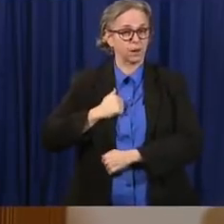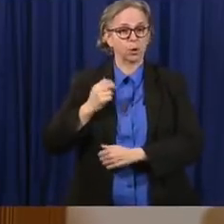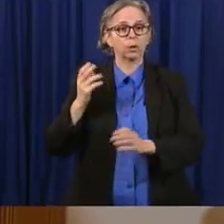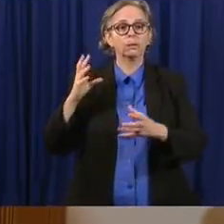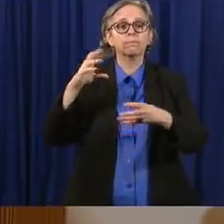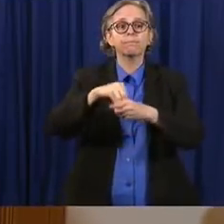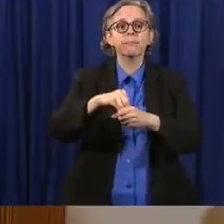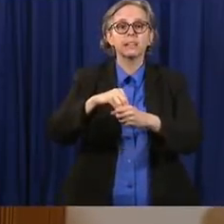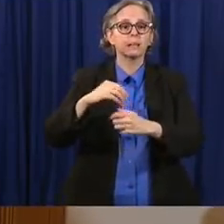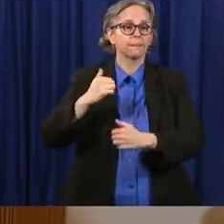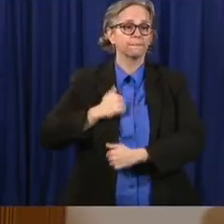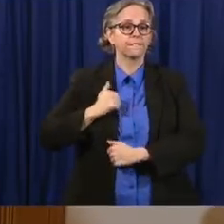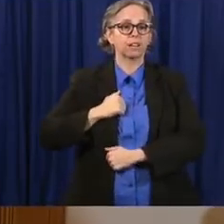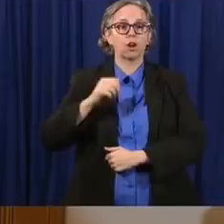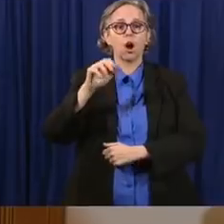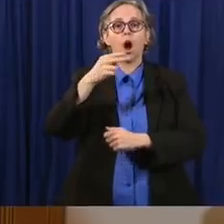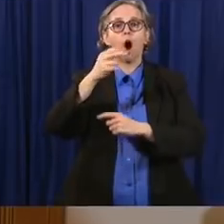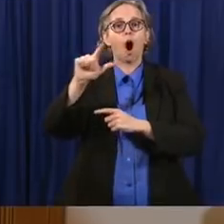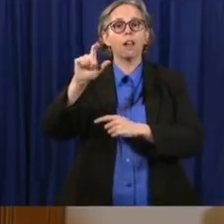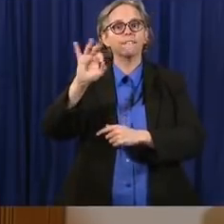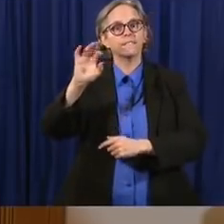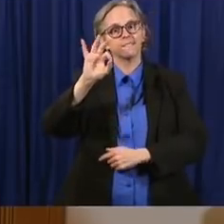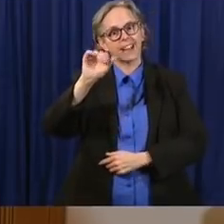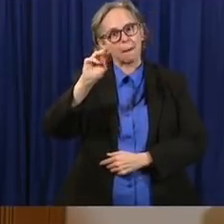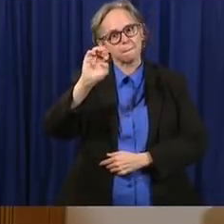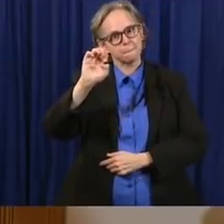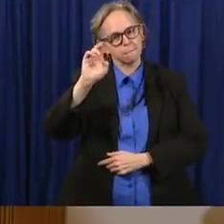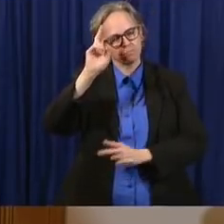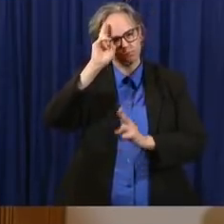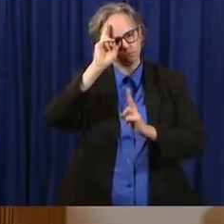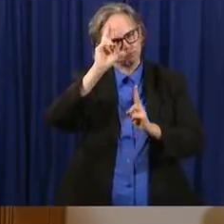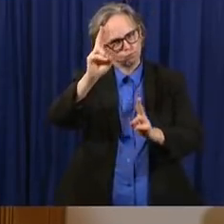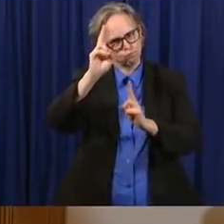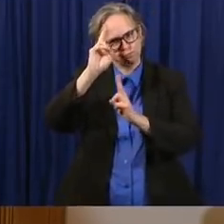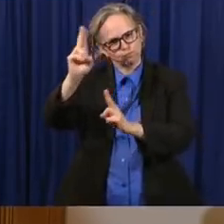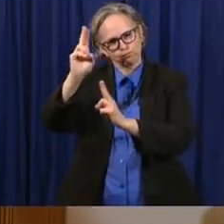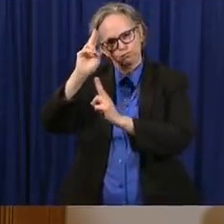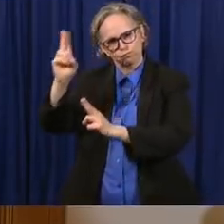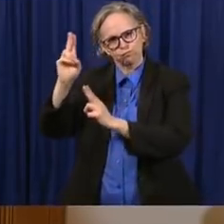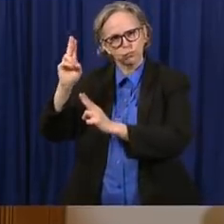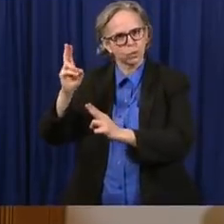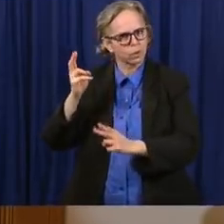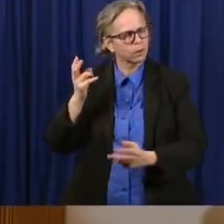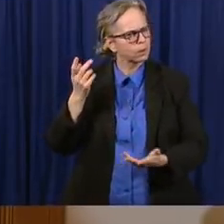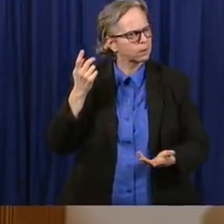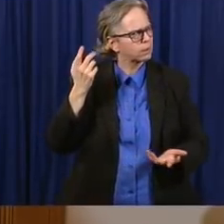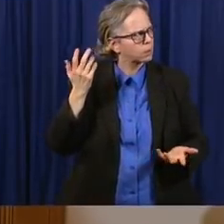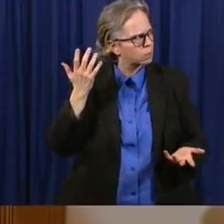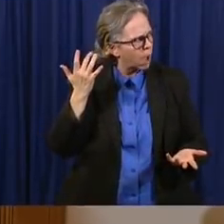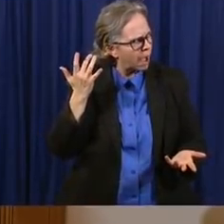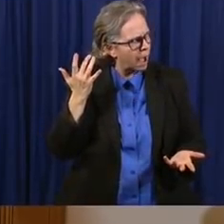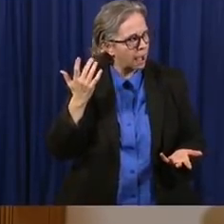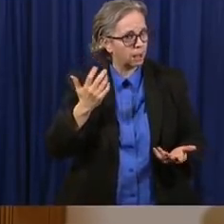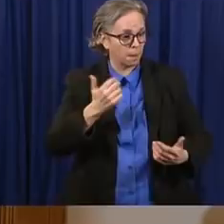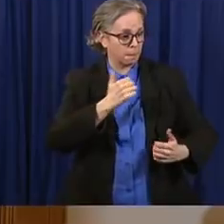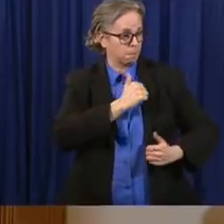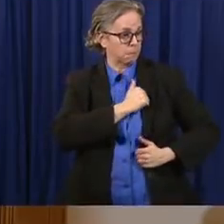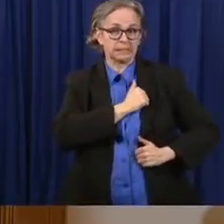know, honors our veterans for what they do when they come home, what they do after the